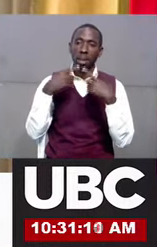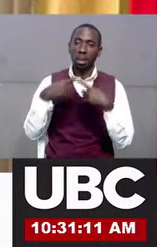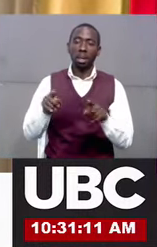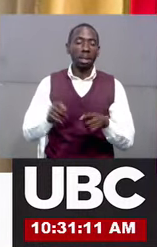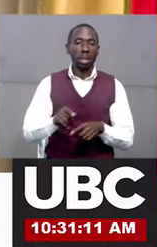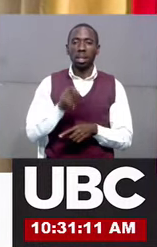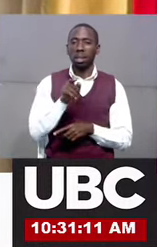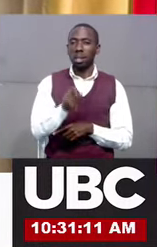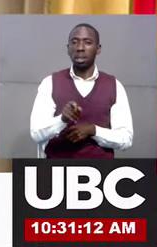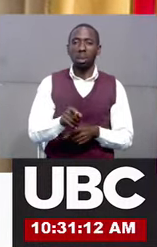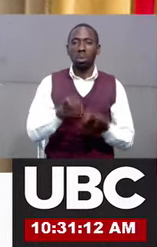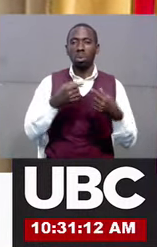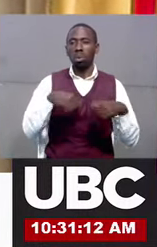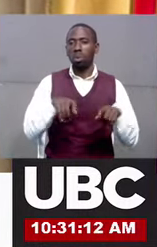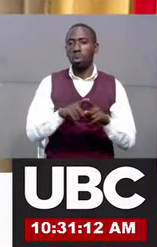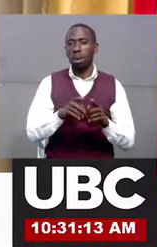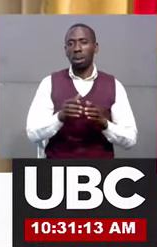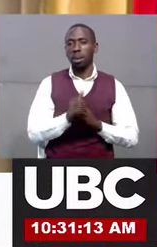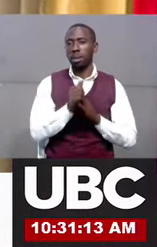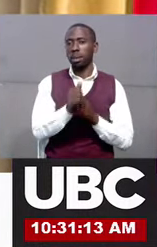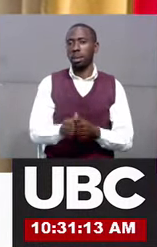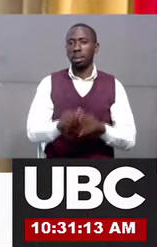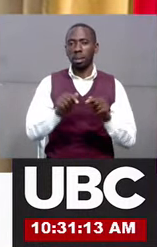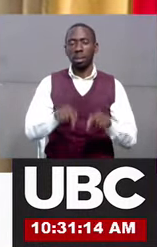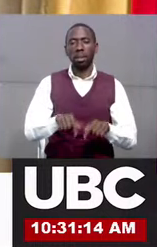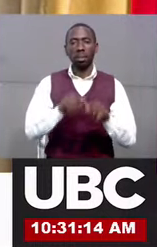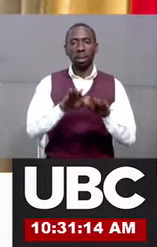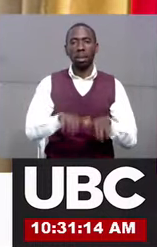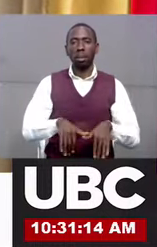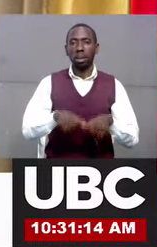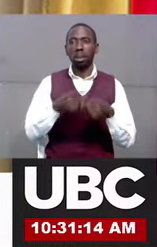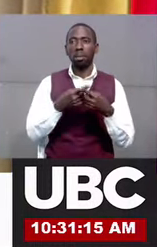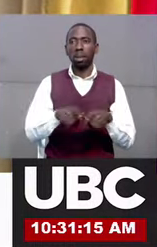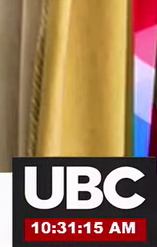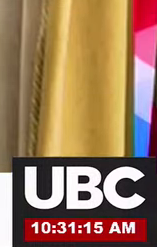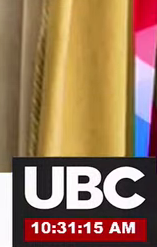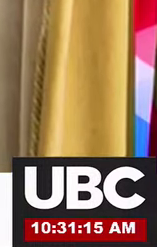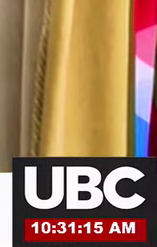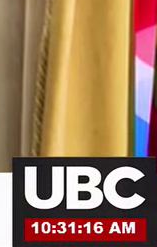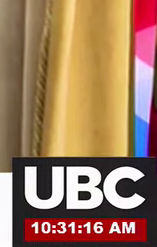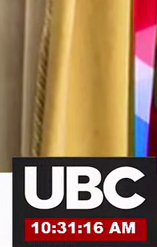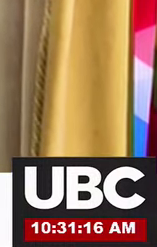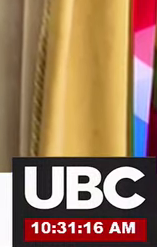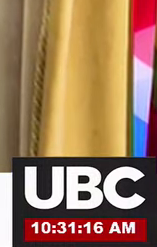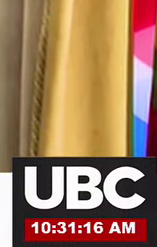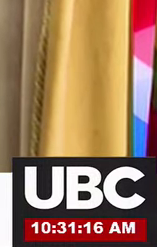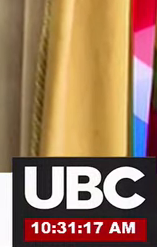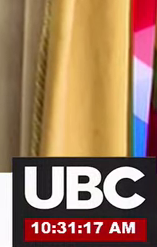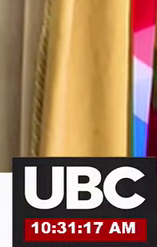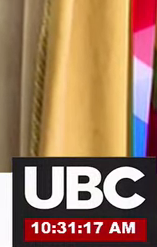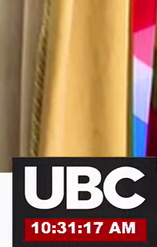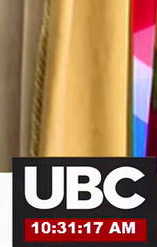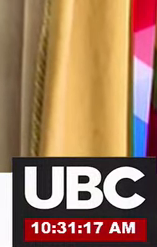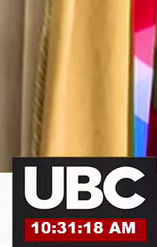And not we agreed as this house that we should have